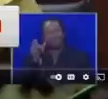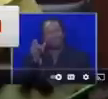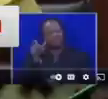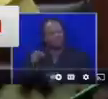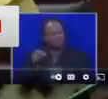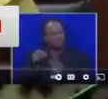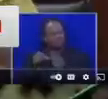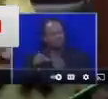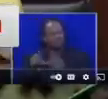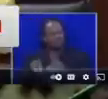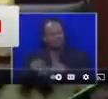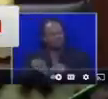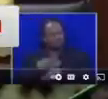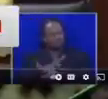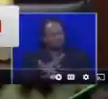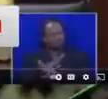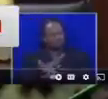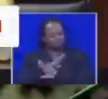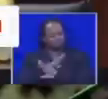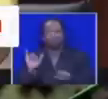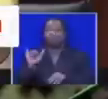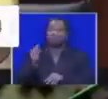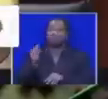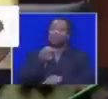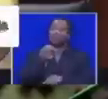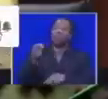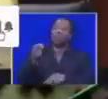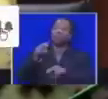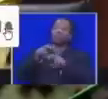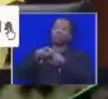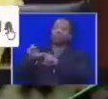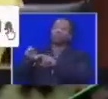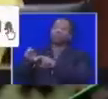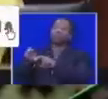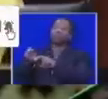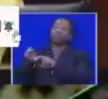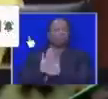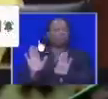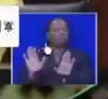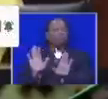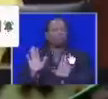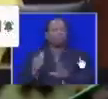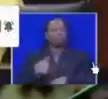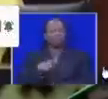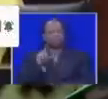Points from those benches, honorable members.